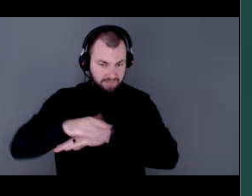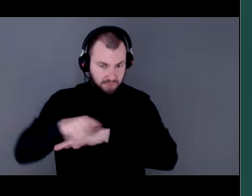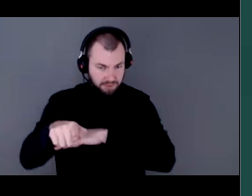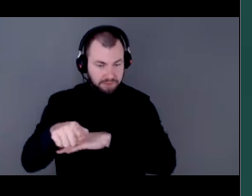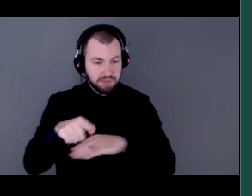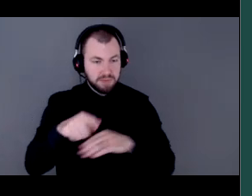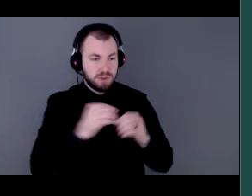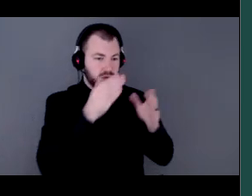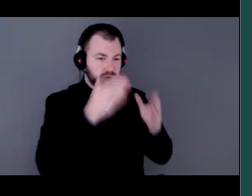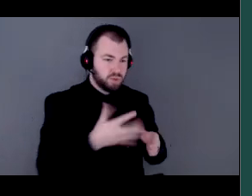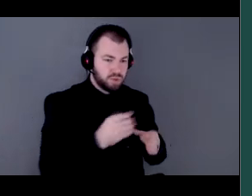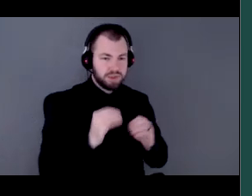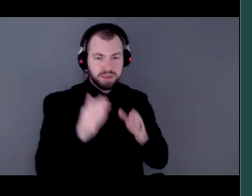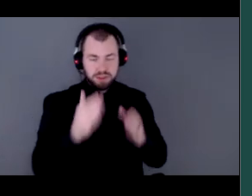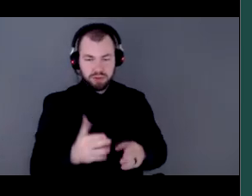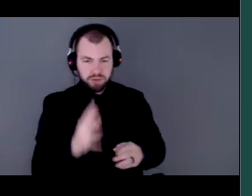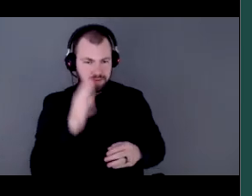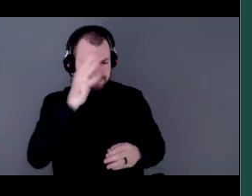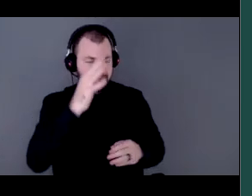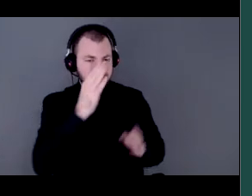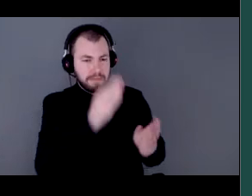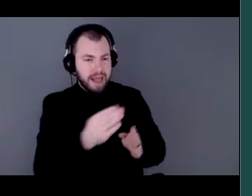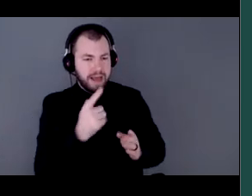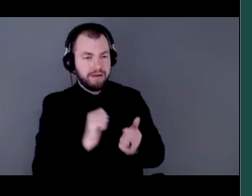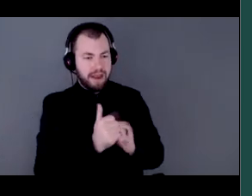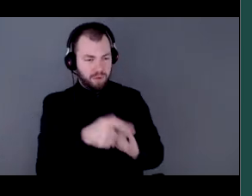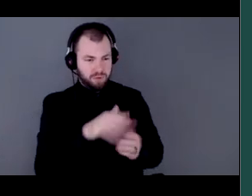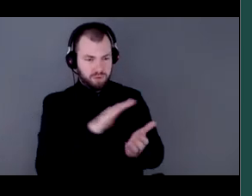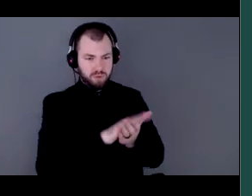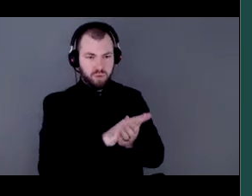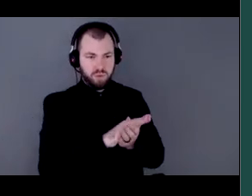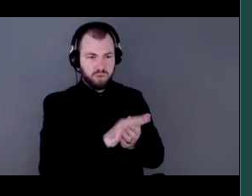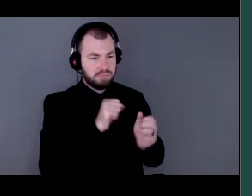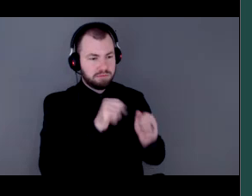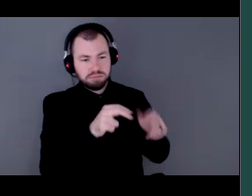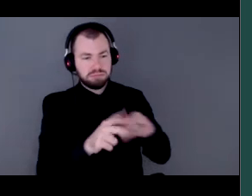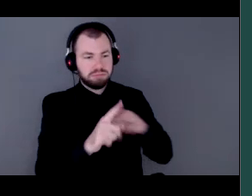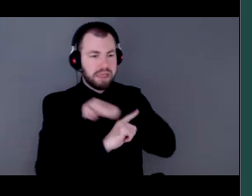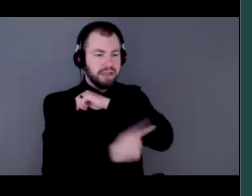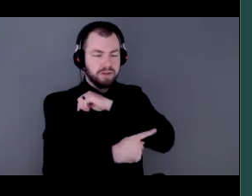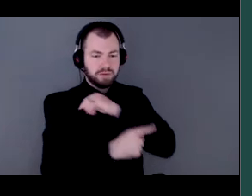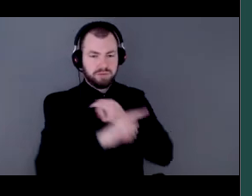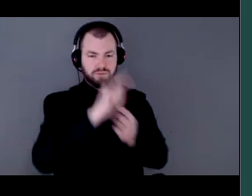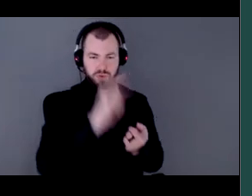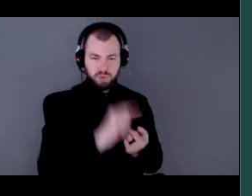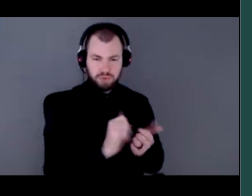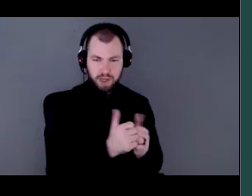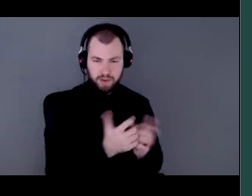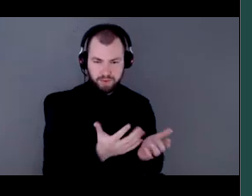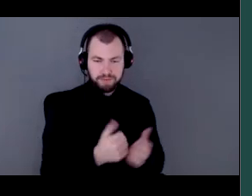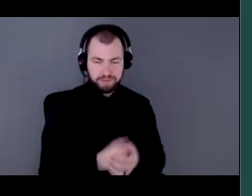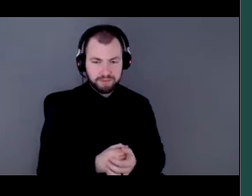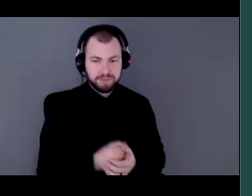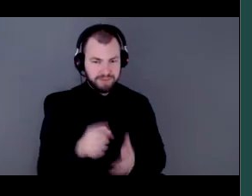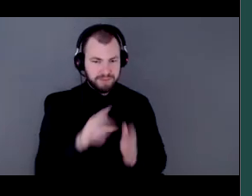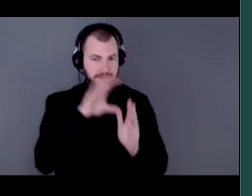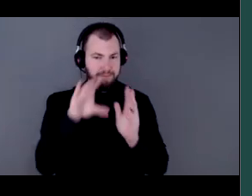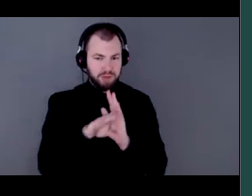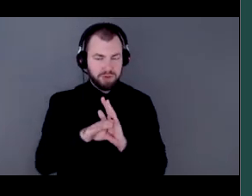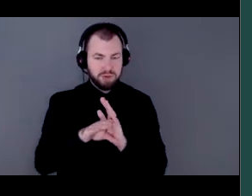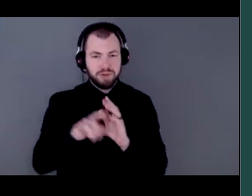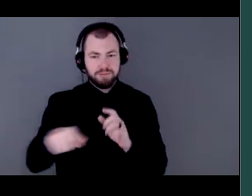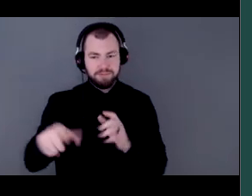we reduce litter in our school. And this is one of the pictures of them just bringing the data in, the litter in, and then starting to sort it